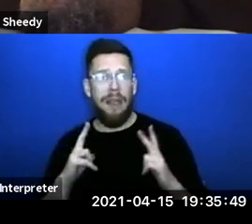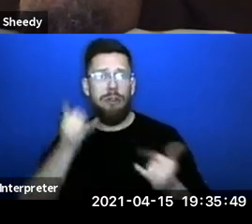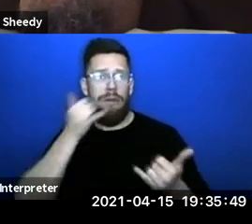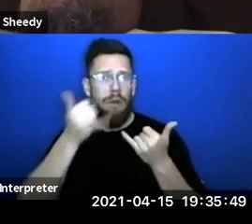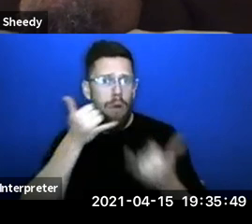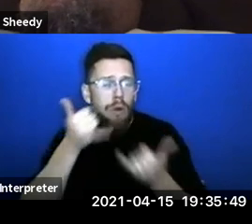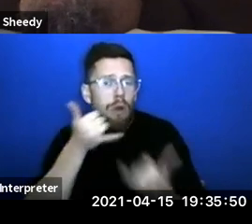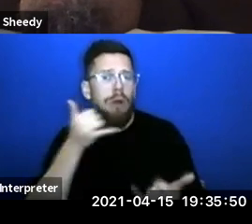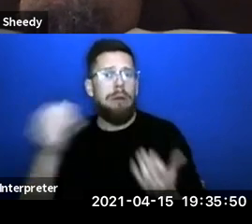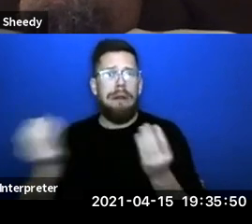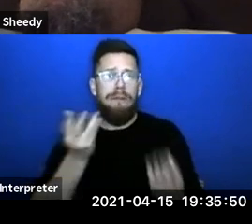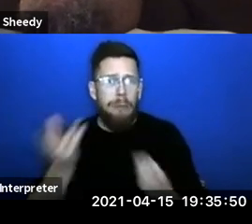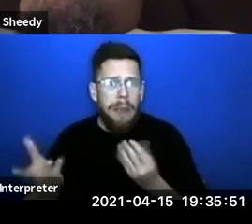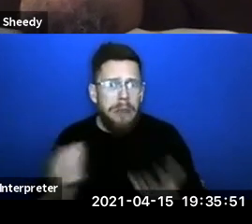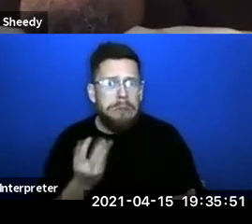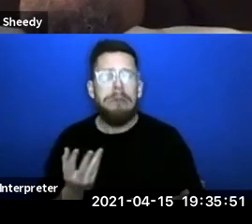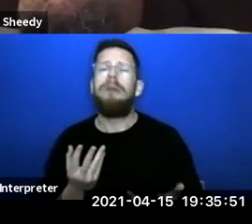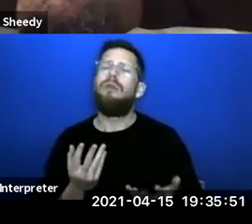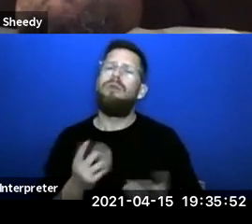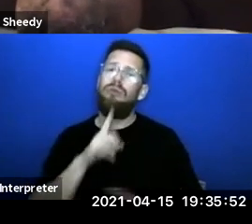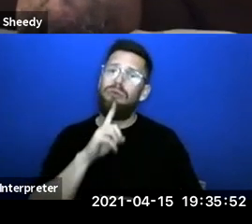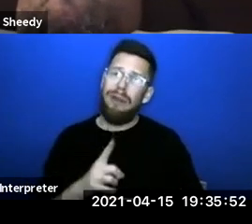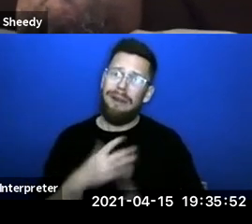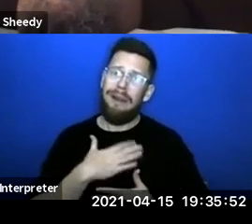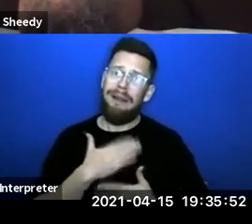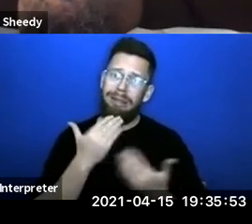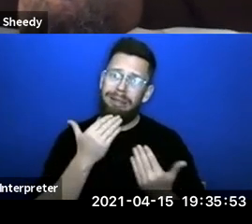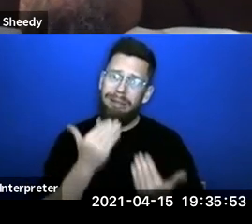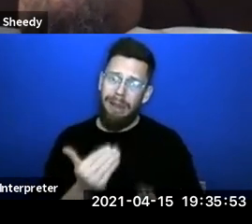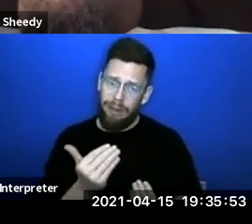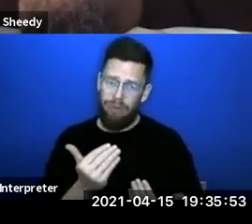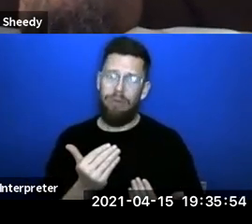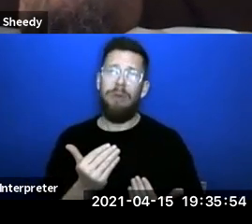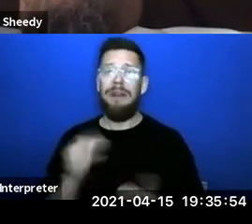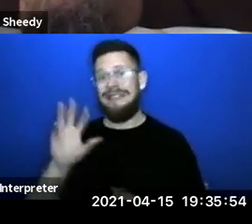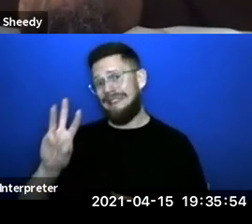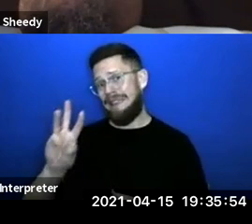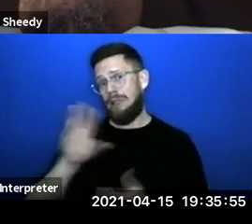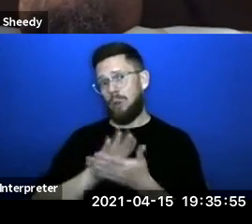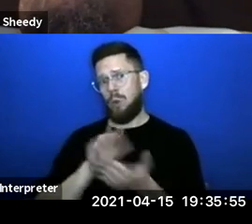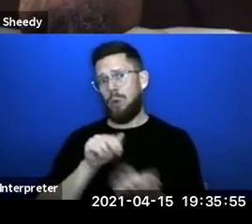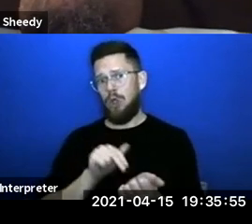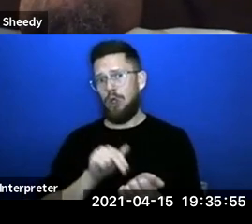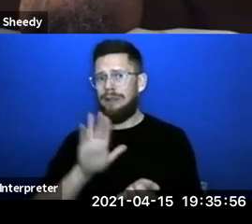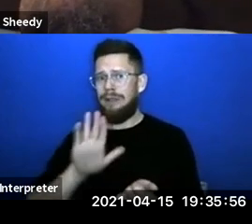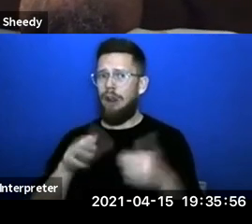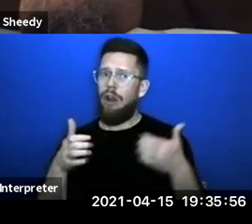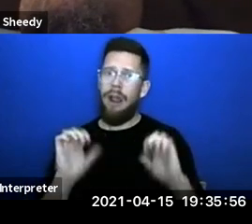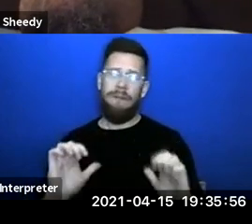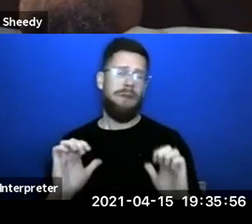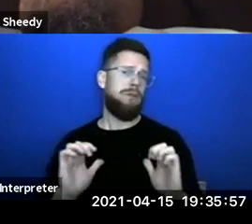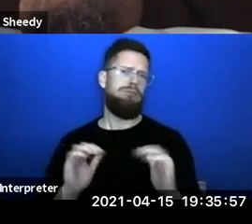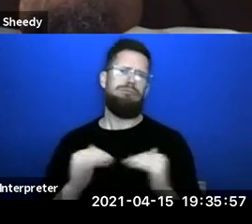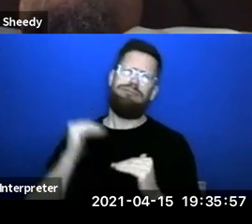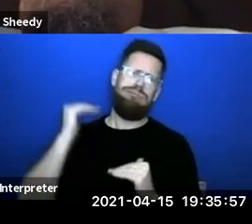information. So just a sincere thank you to the six of them for their work and their efforts for going way above and beyond as members of the Norton